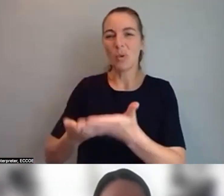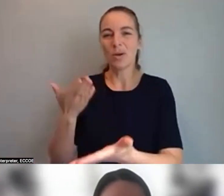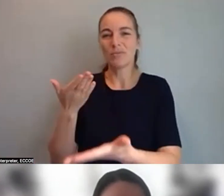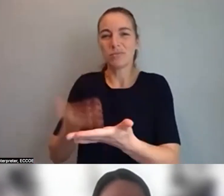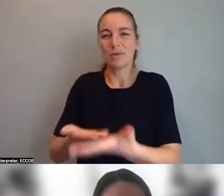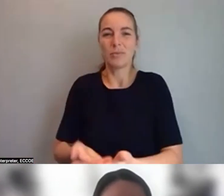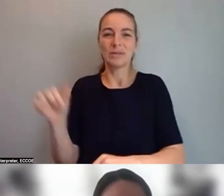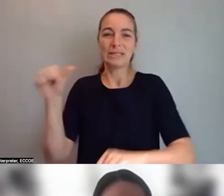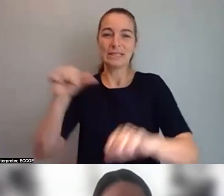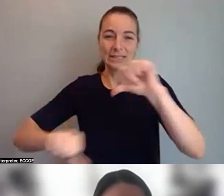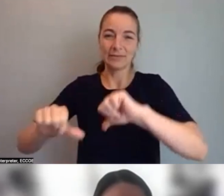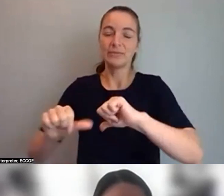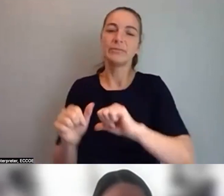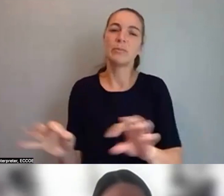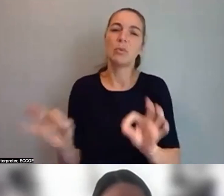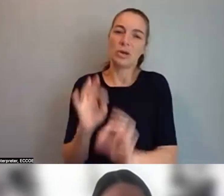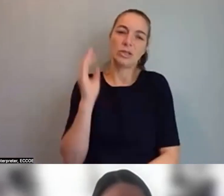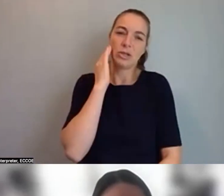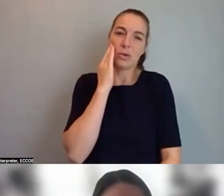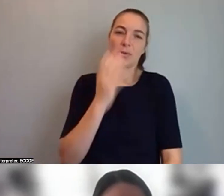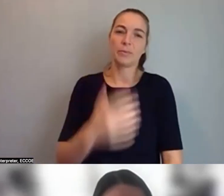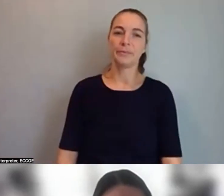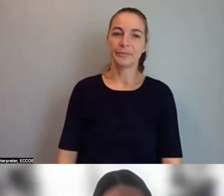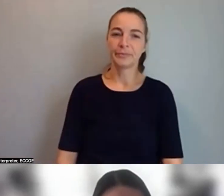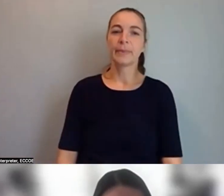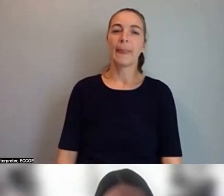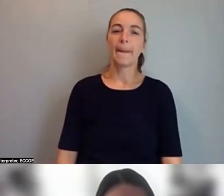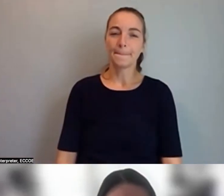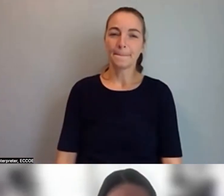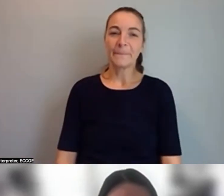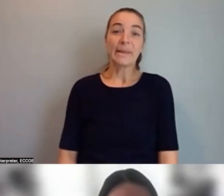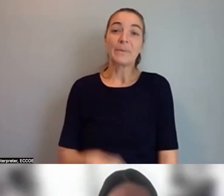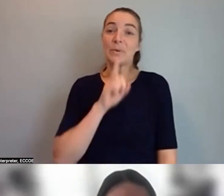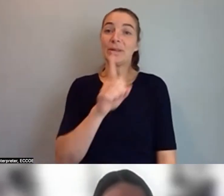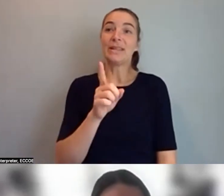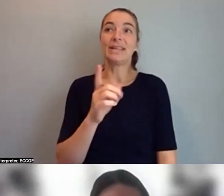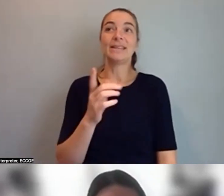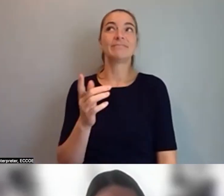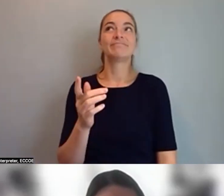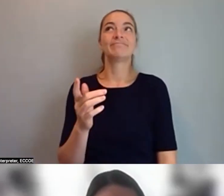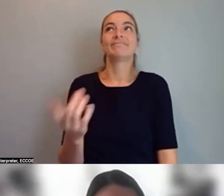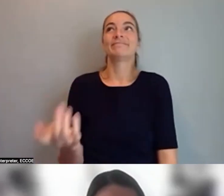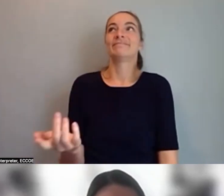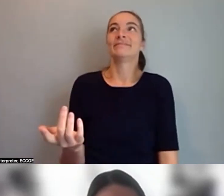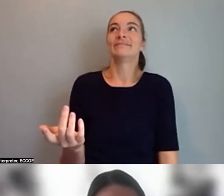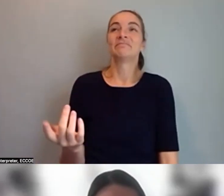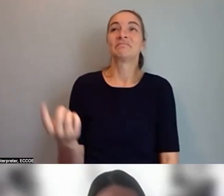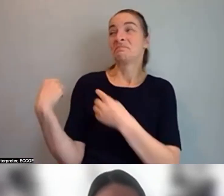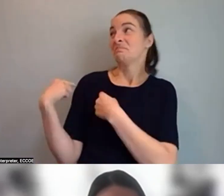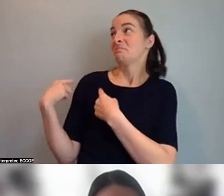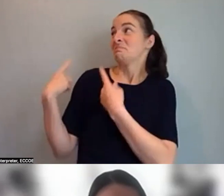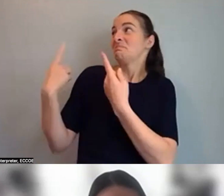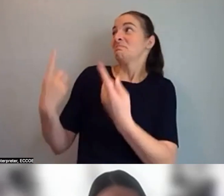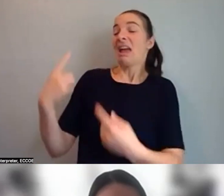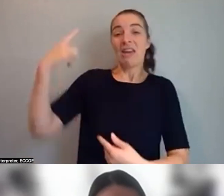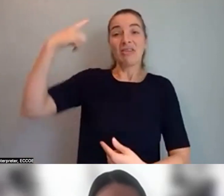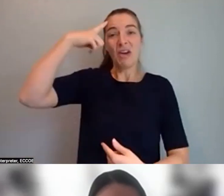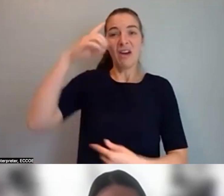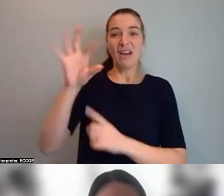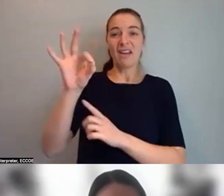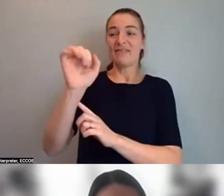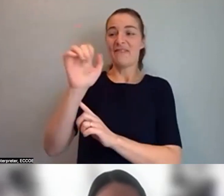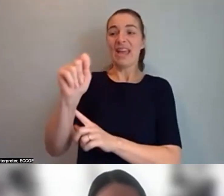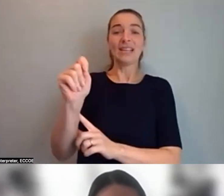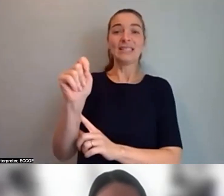or cultural context. Never until 2016 did I think that we had to, like, talk about facts, do you know what mean?